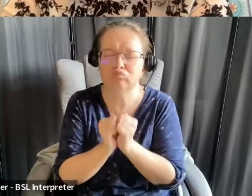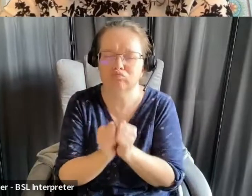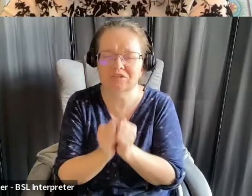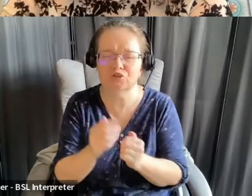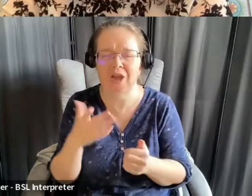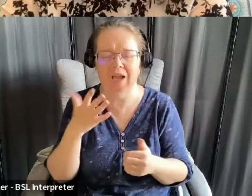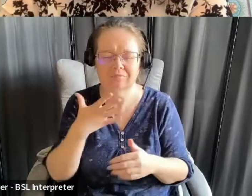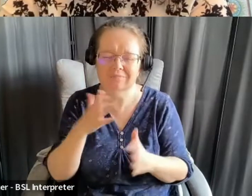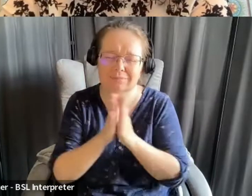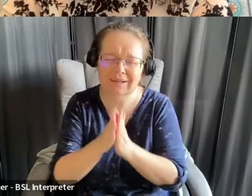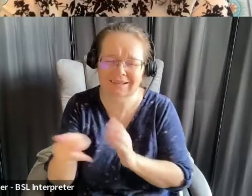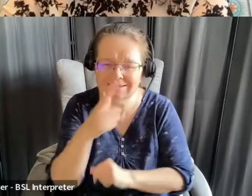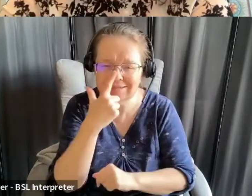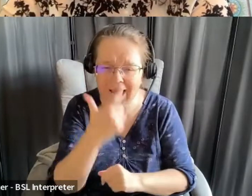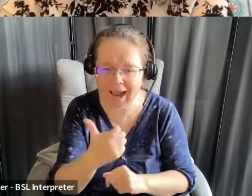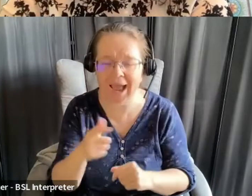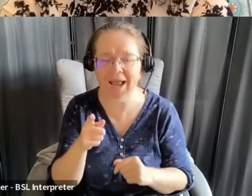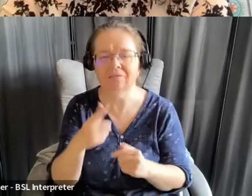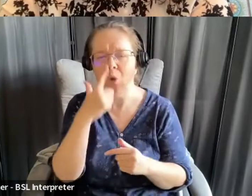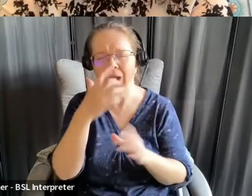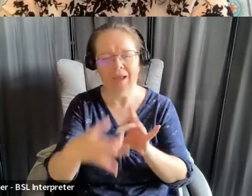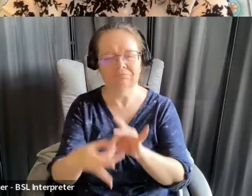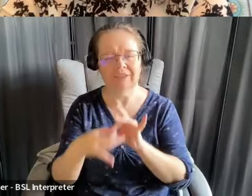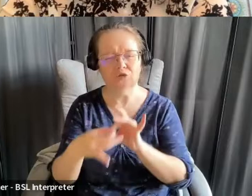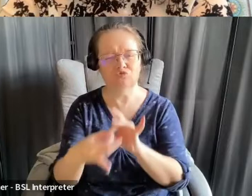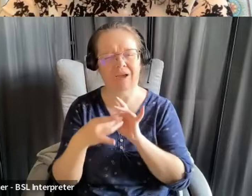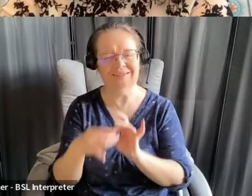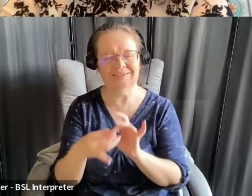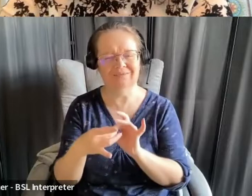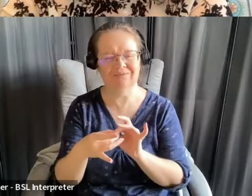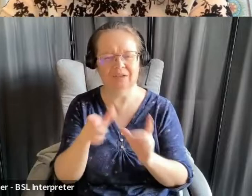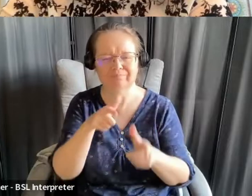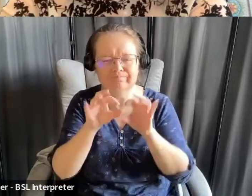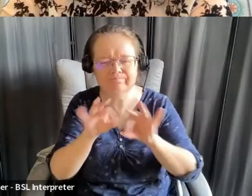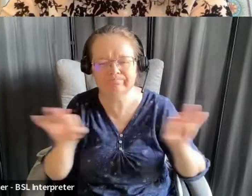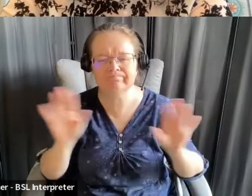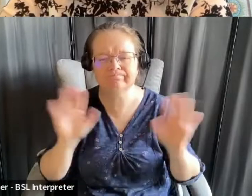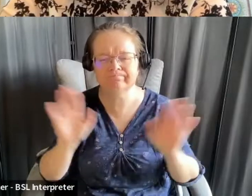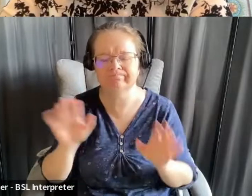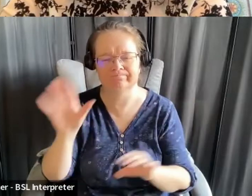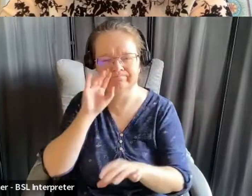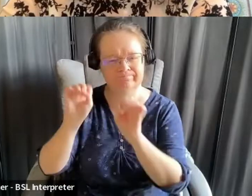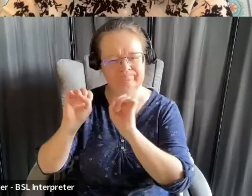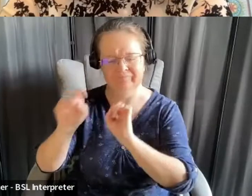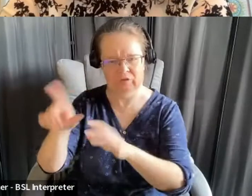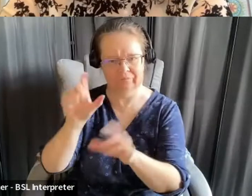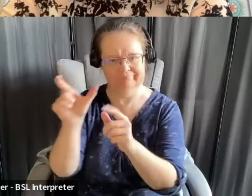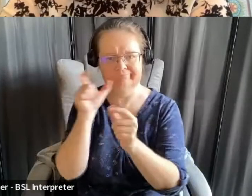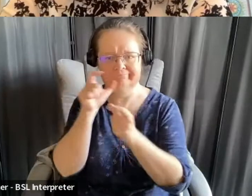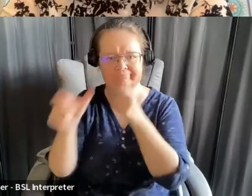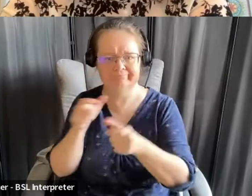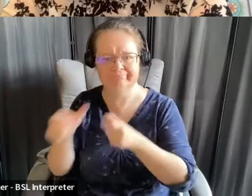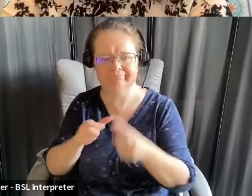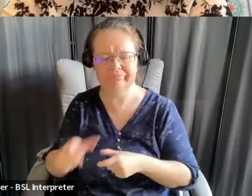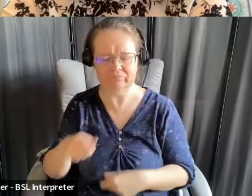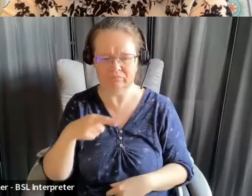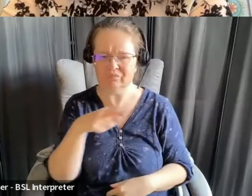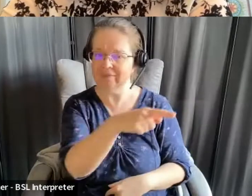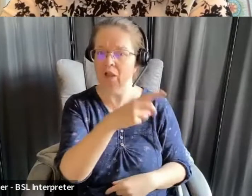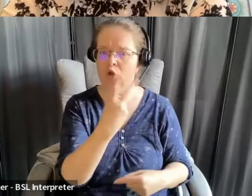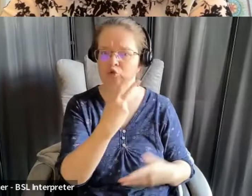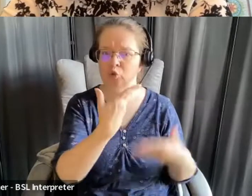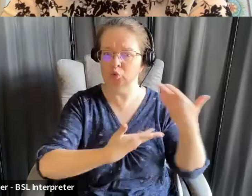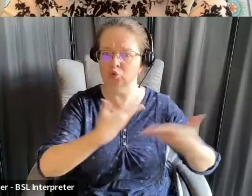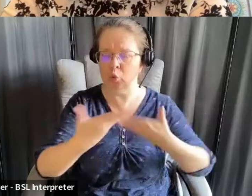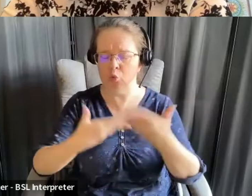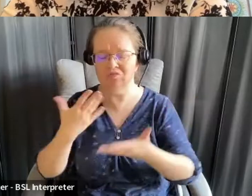do today is to be interactive. You will hear two really formidable stories, but we also want you to share your stories